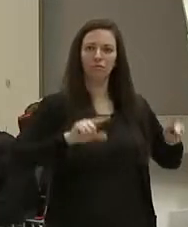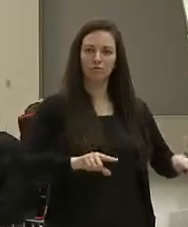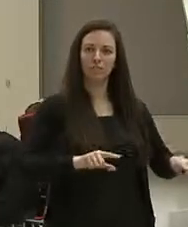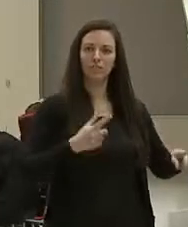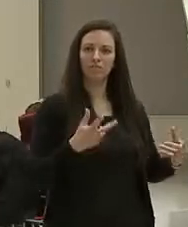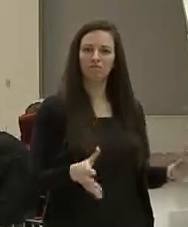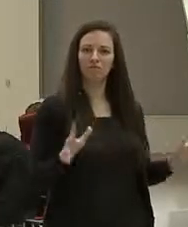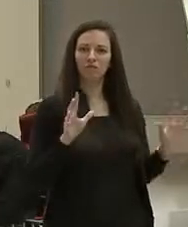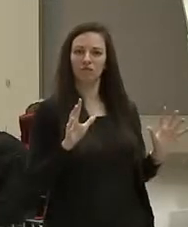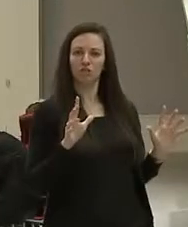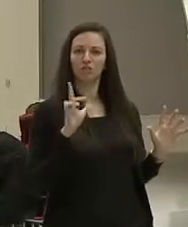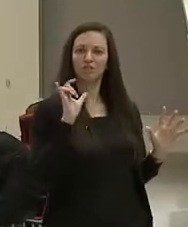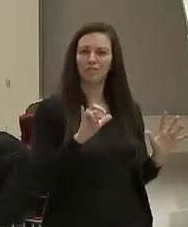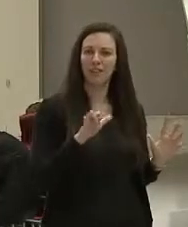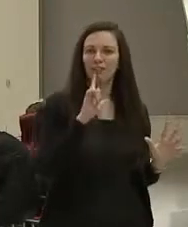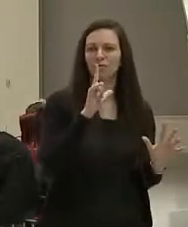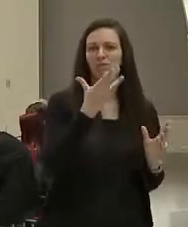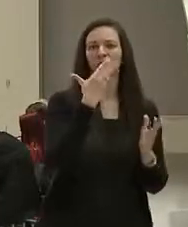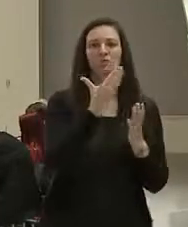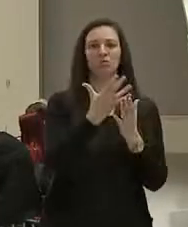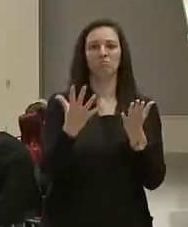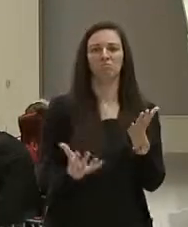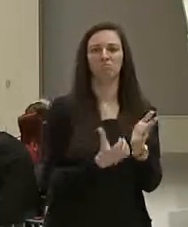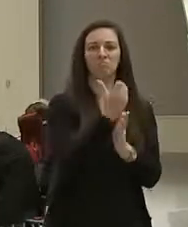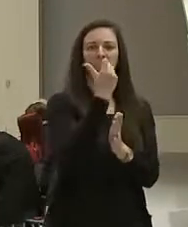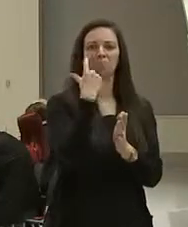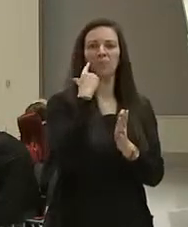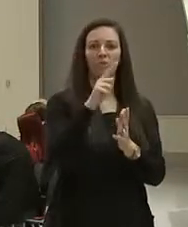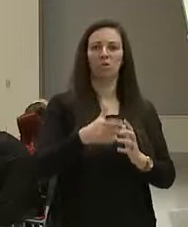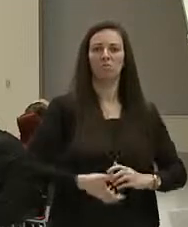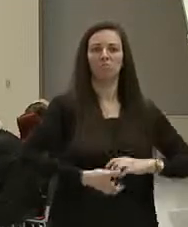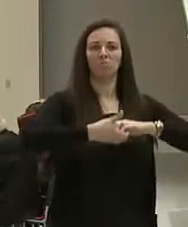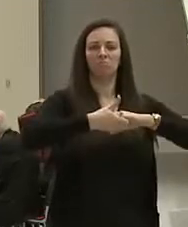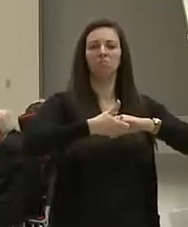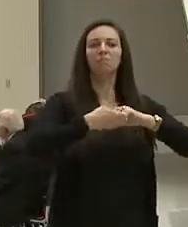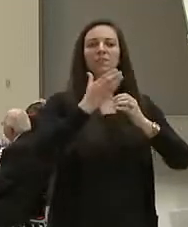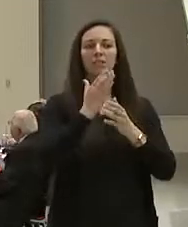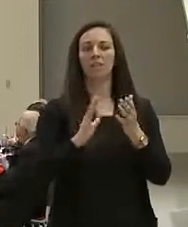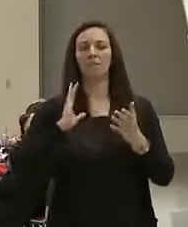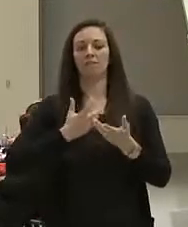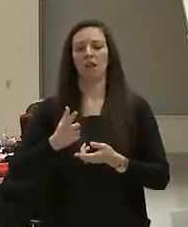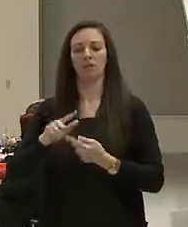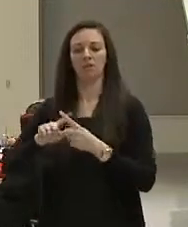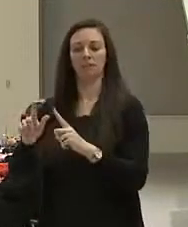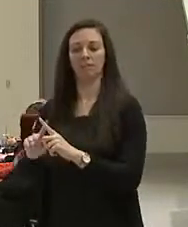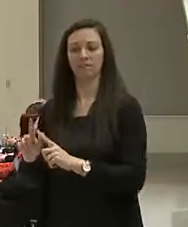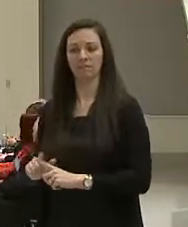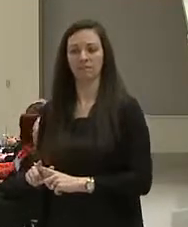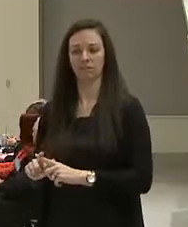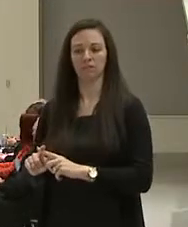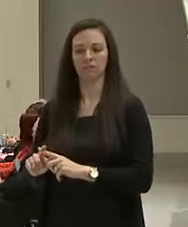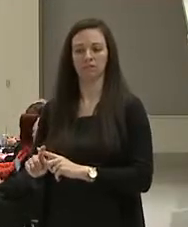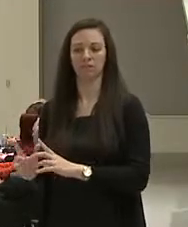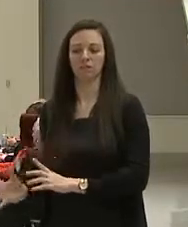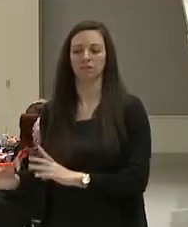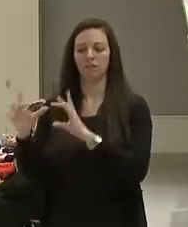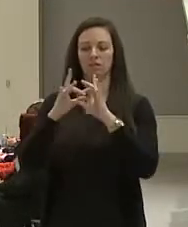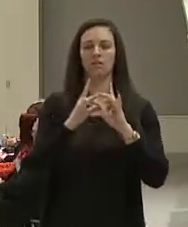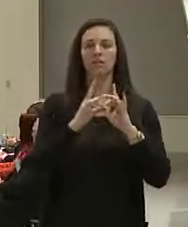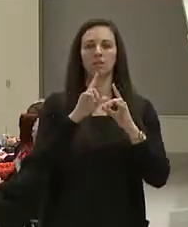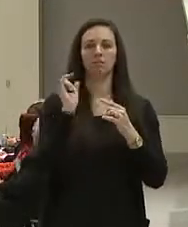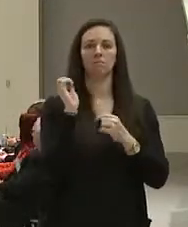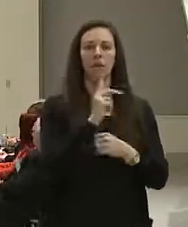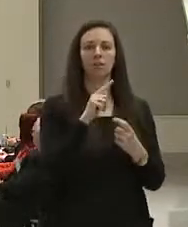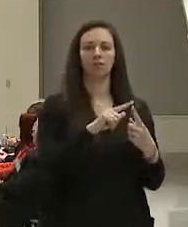real opportunity, an opportunity to bridge some of the differences. So with that, at the end of